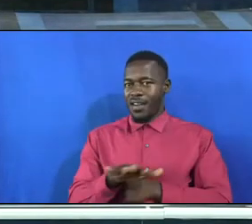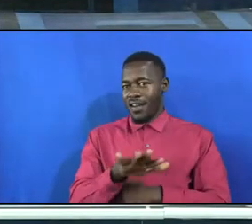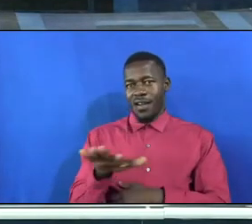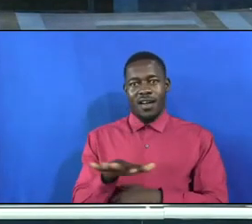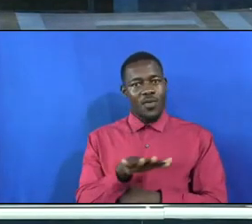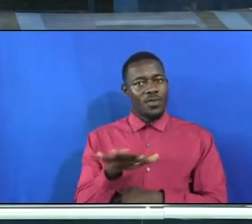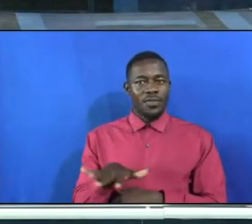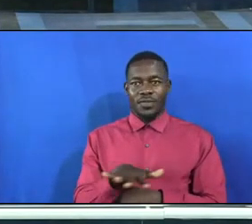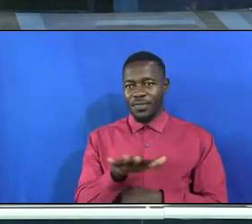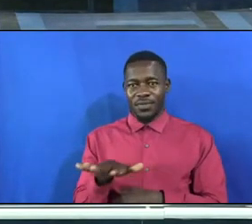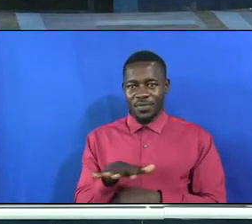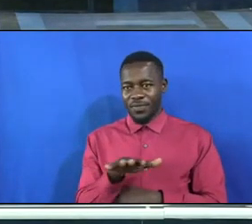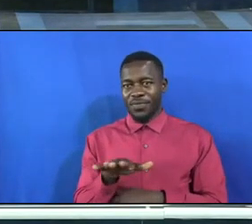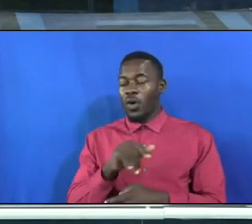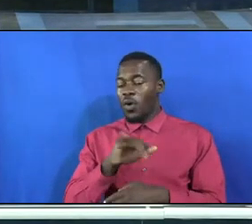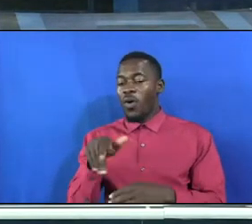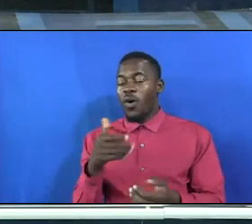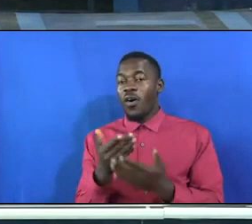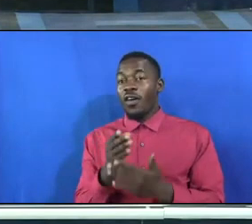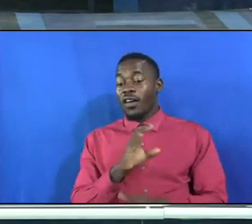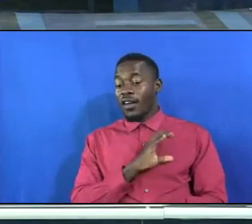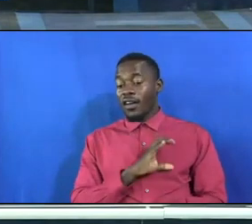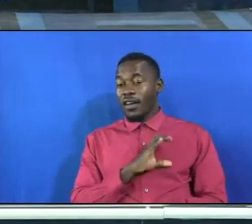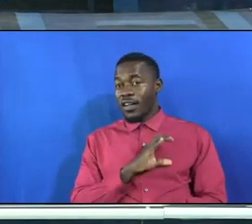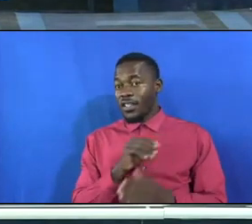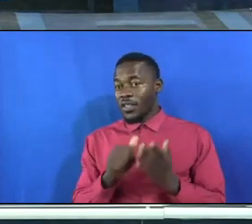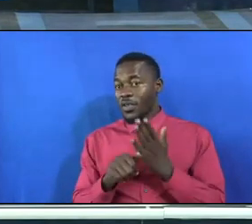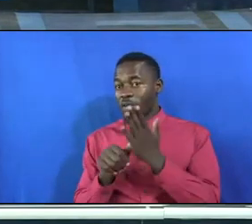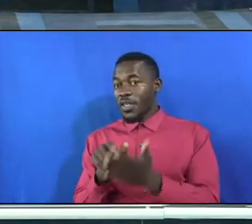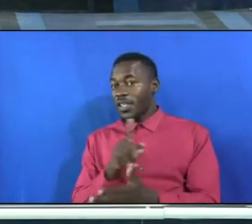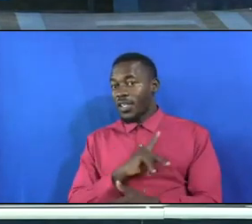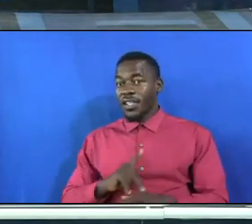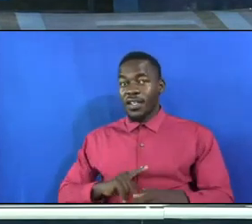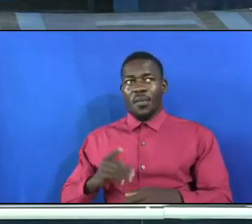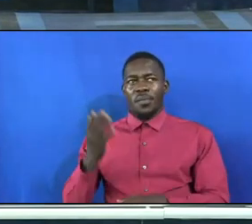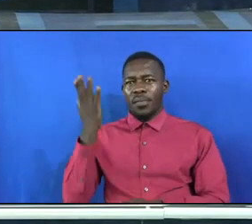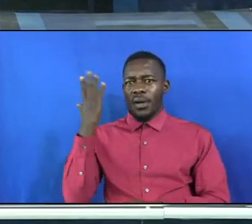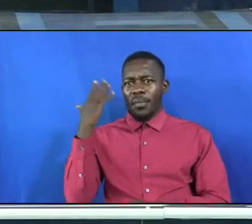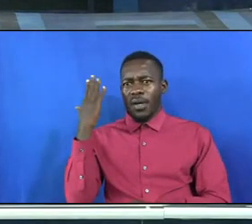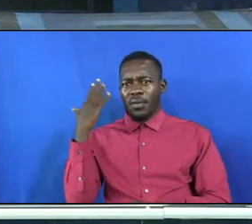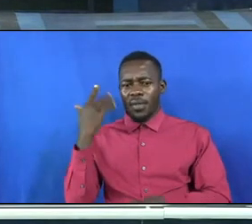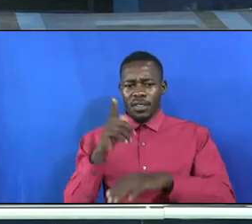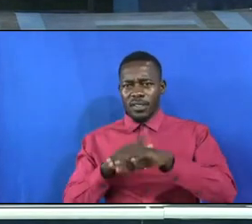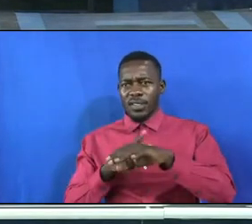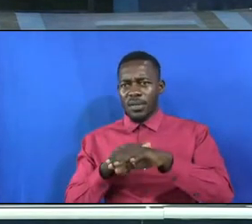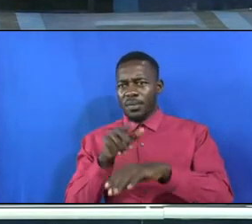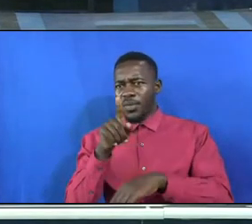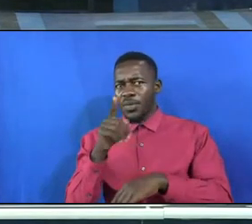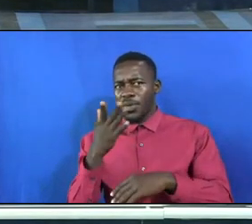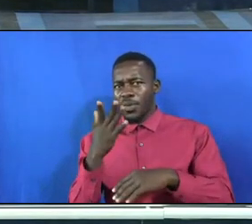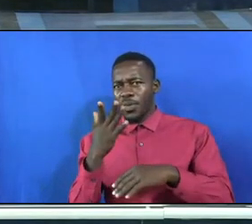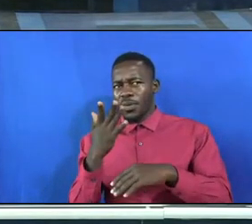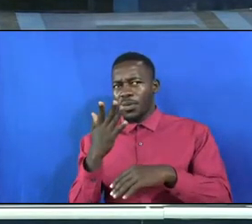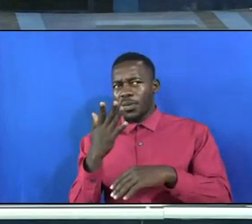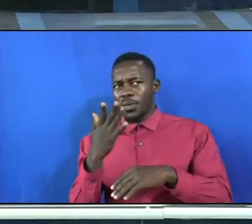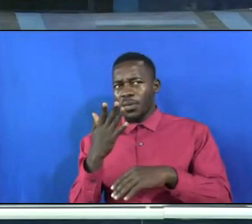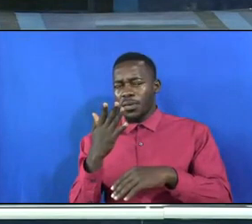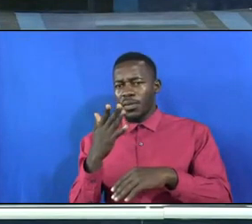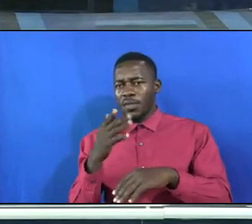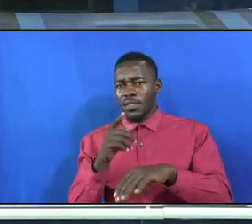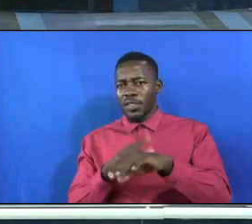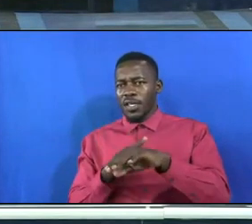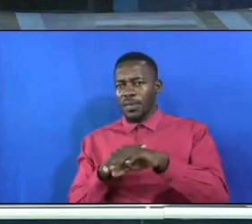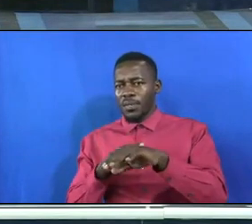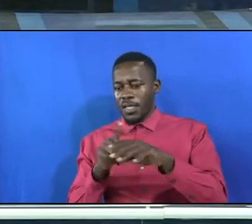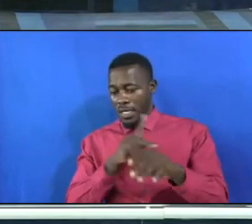every defiance character to the king, it calls for death, an instant death. And for them, death is something so simple.